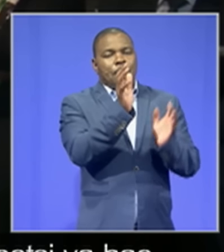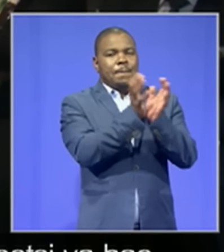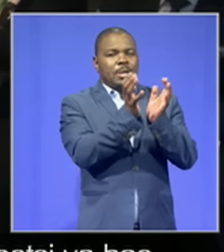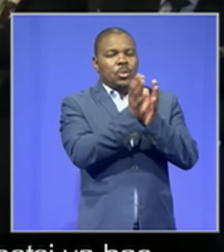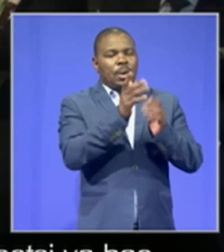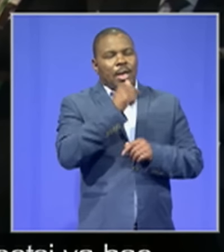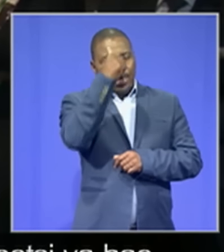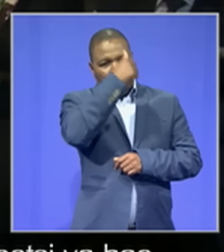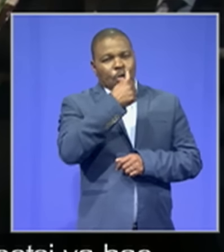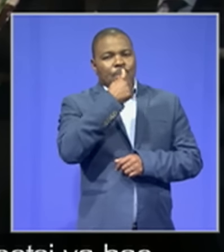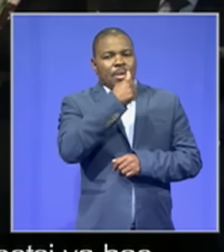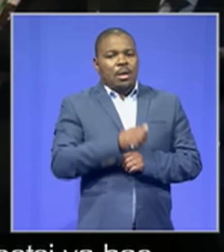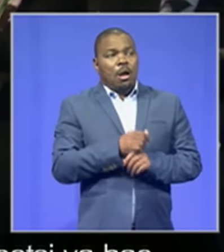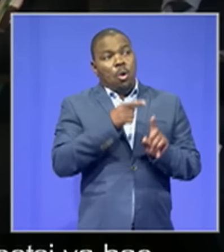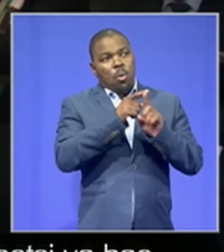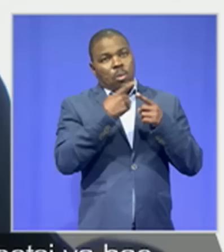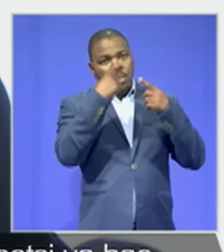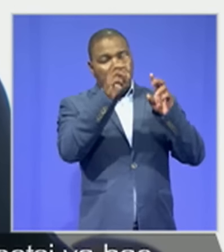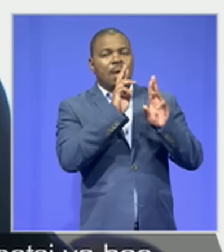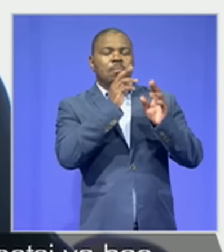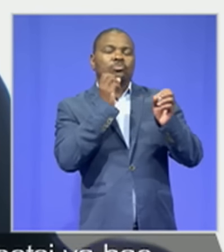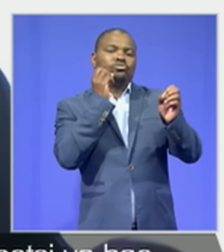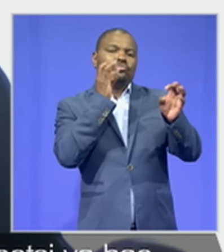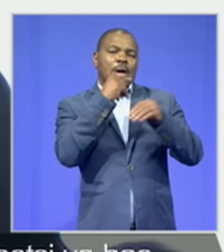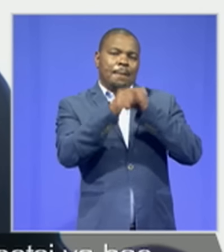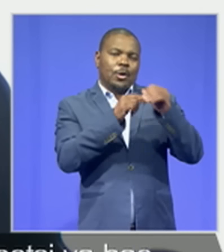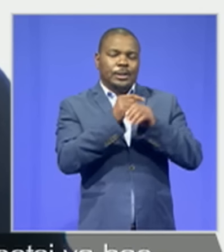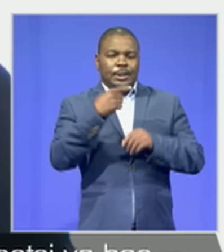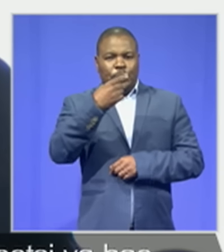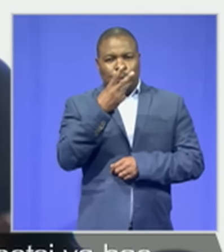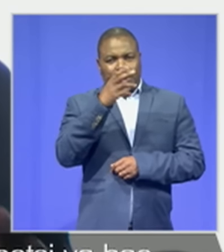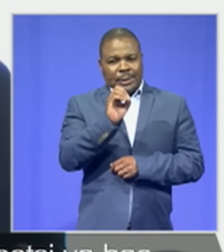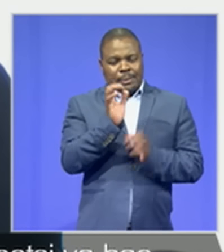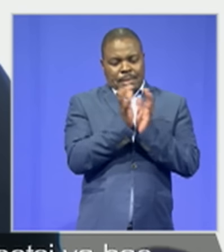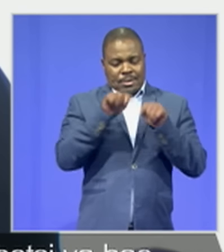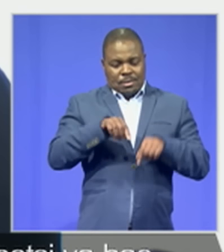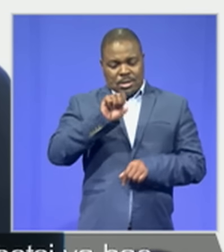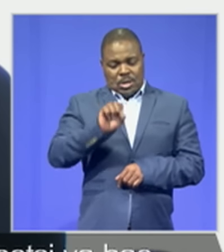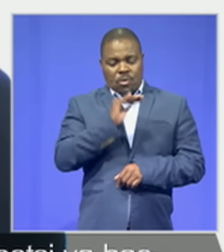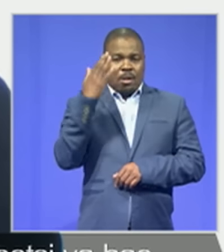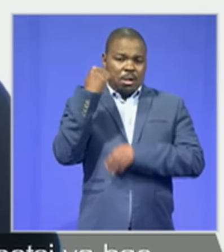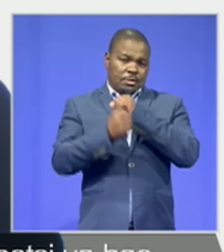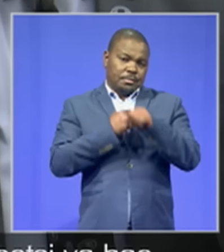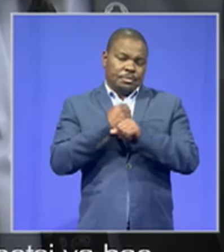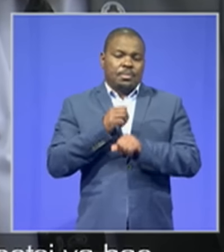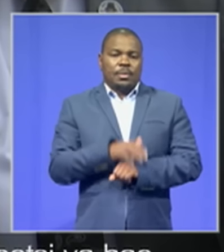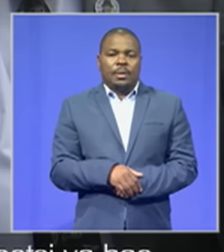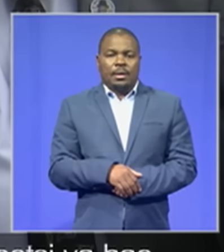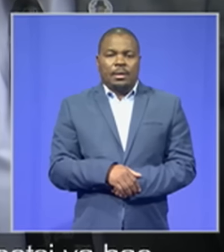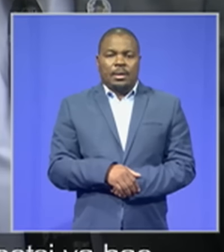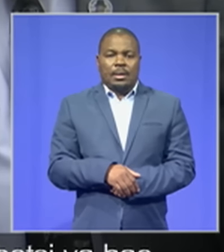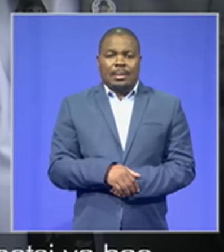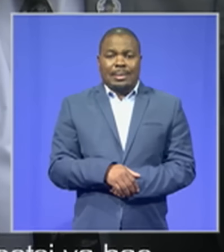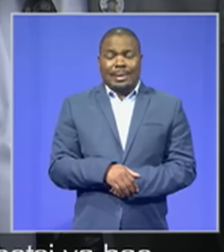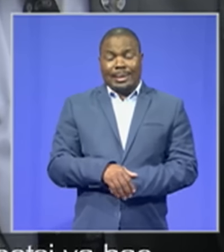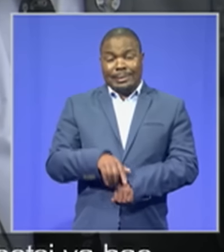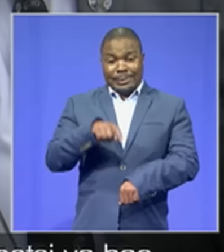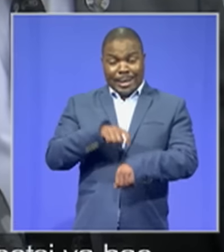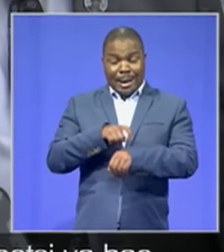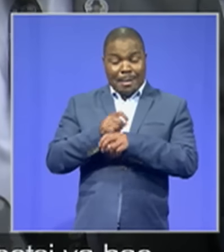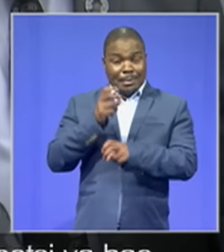Ethiopia mo a tlang ho fana ka raporoto ka seboka sa G20 se bileng kwano naheng ngwahola. It was at a very